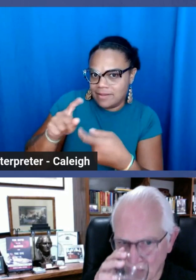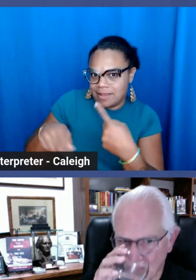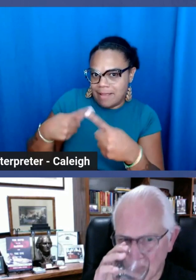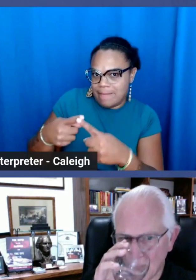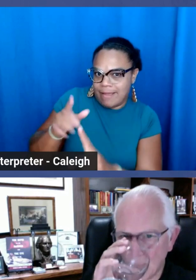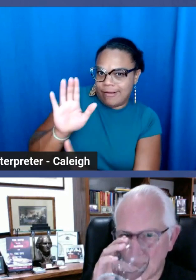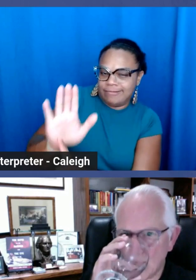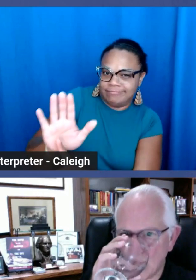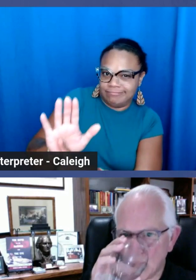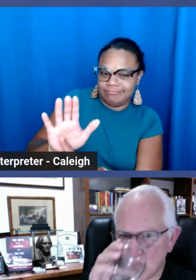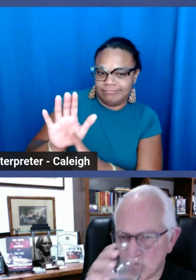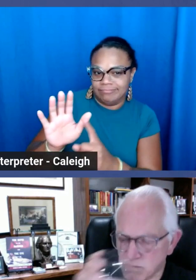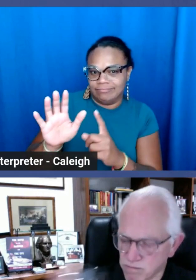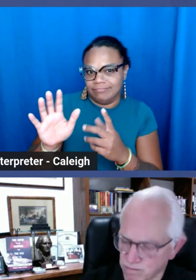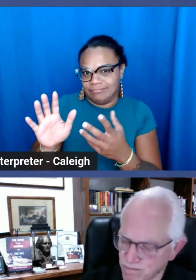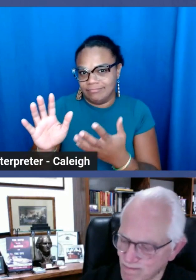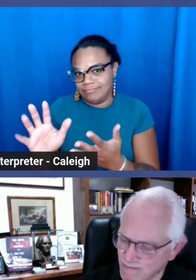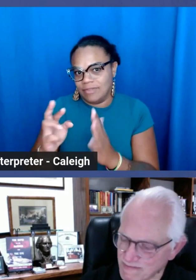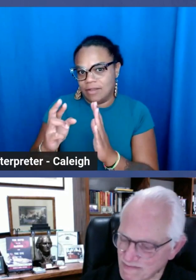Can everybody relax now?